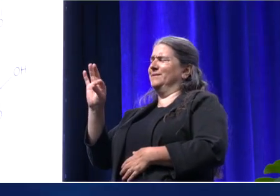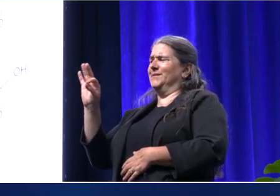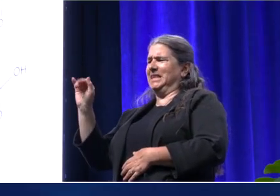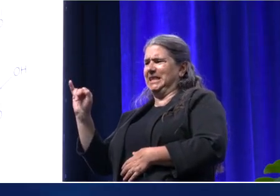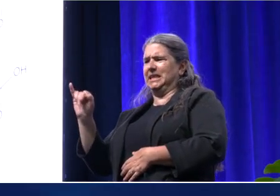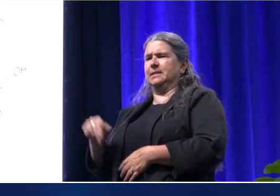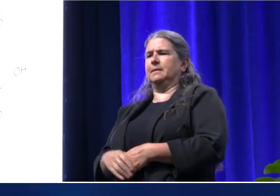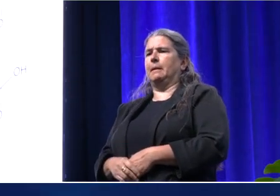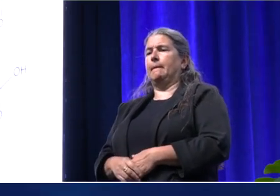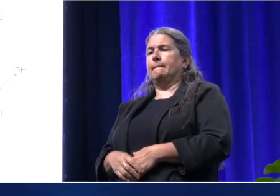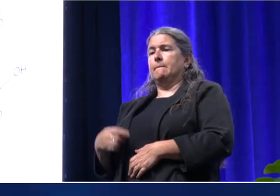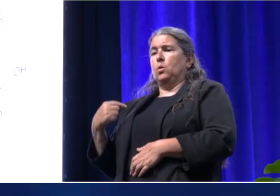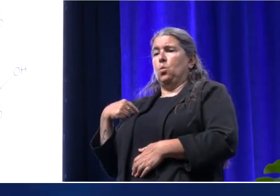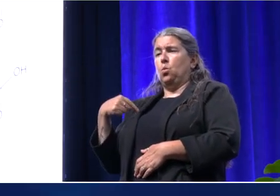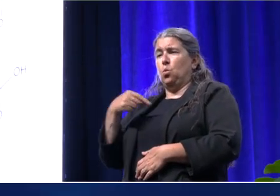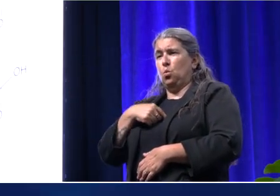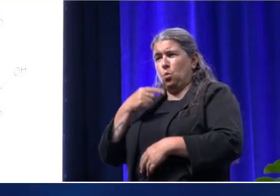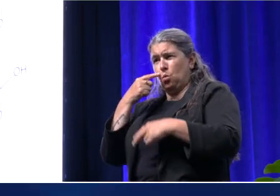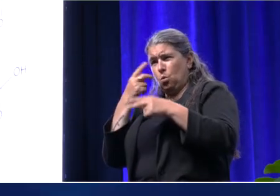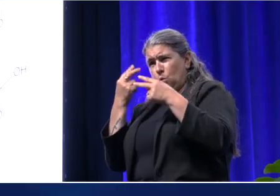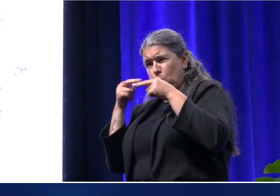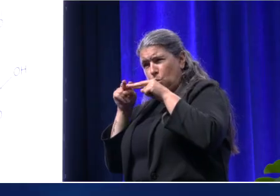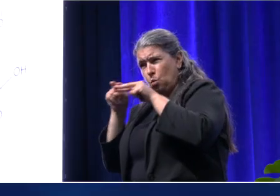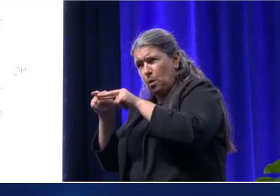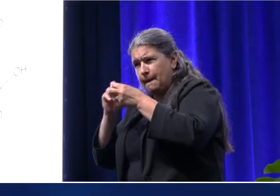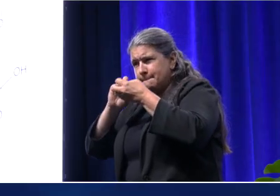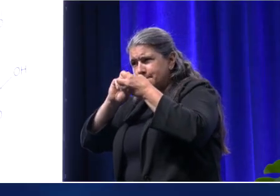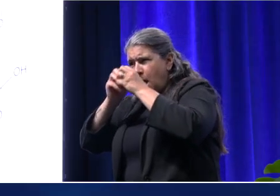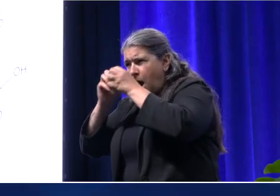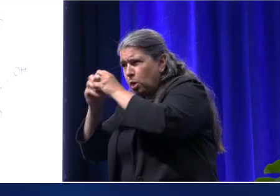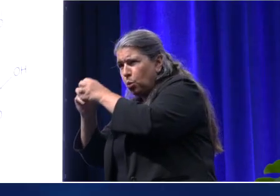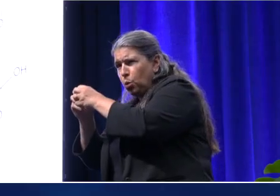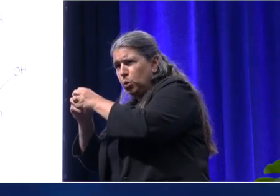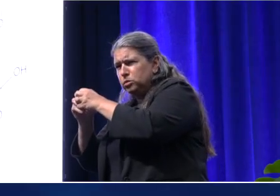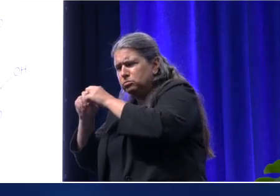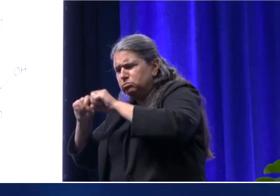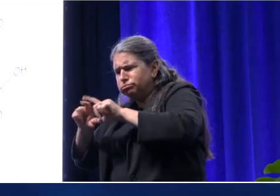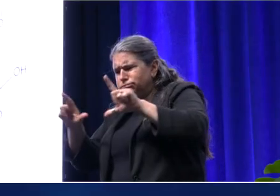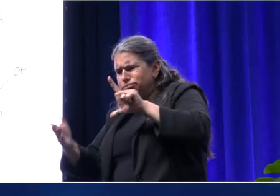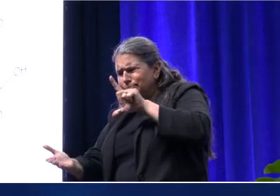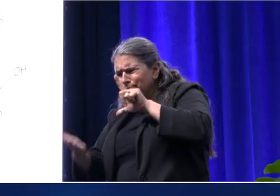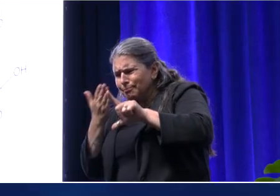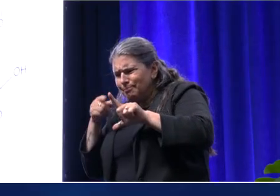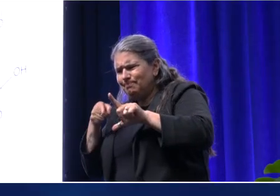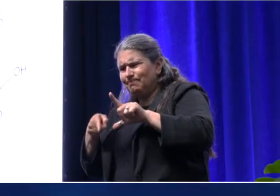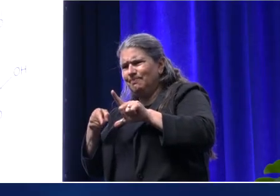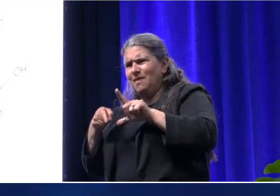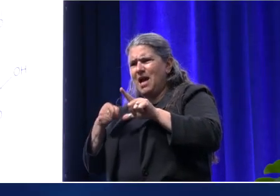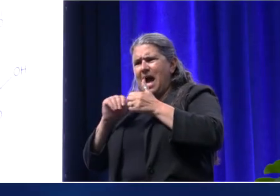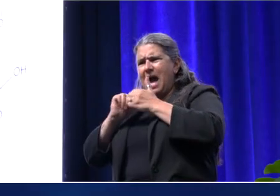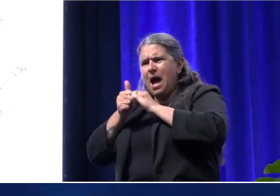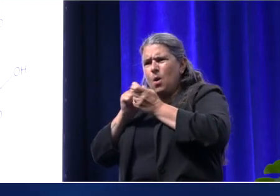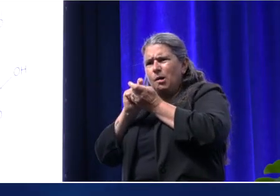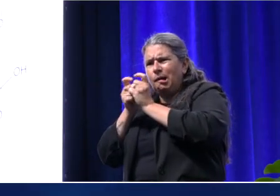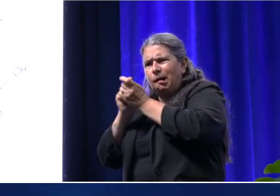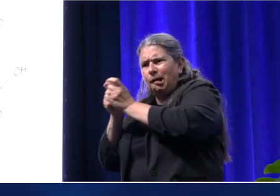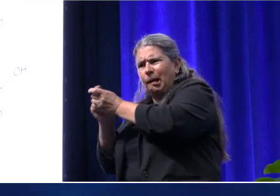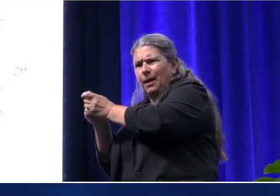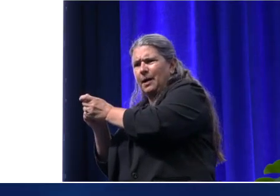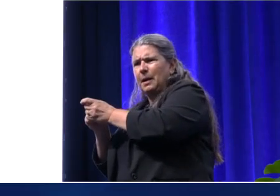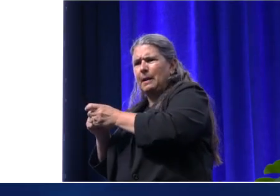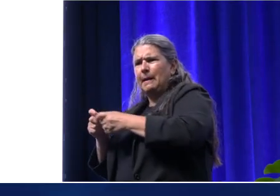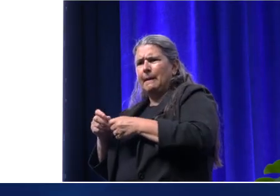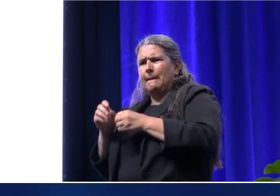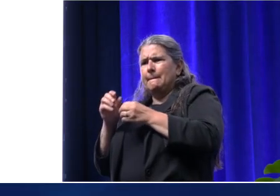why we have to go down to the atomic level, because these small atomic changes have huge implications on people's